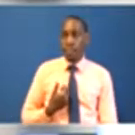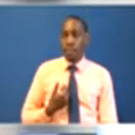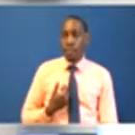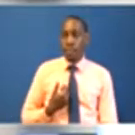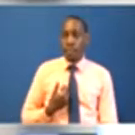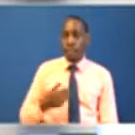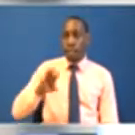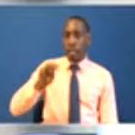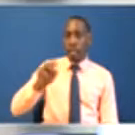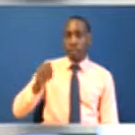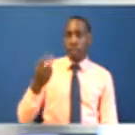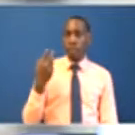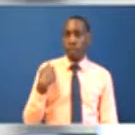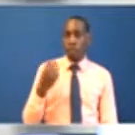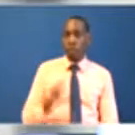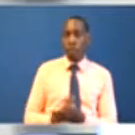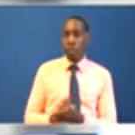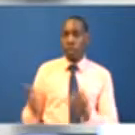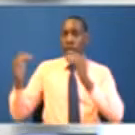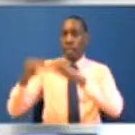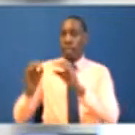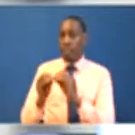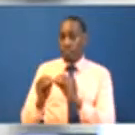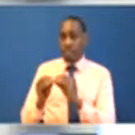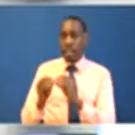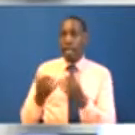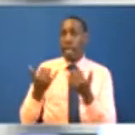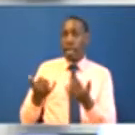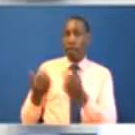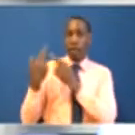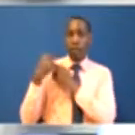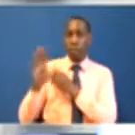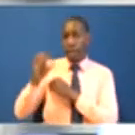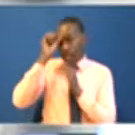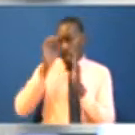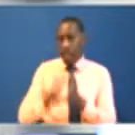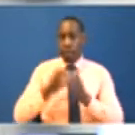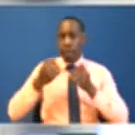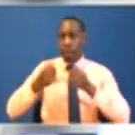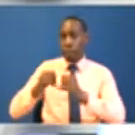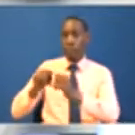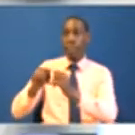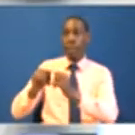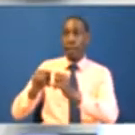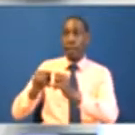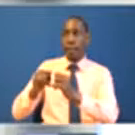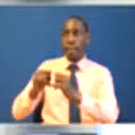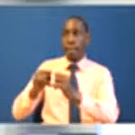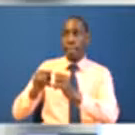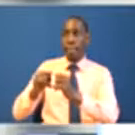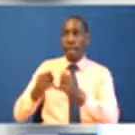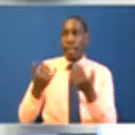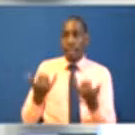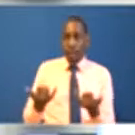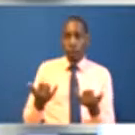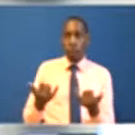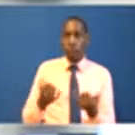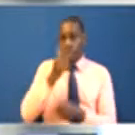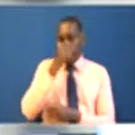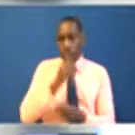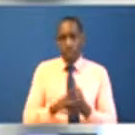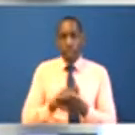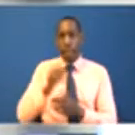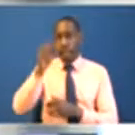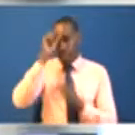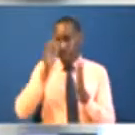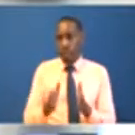mcs consults their house committees and so on and it is wrong as a governor to implement and i was like oh i wish so